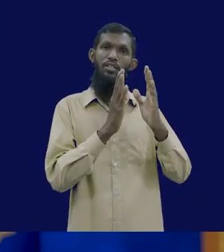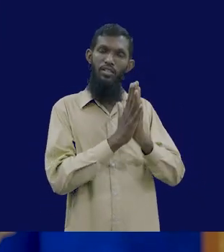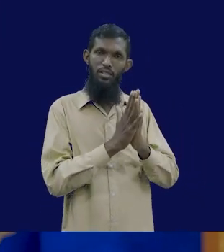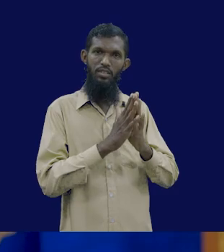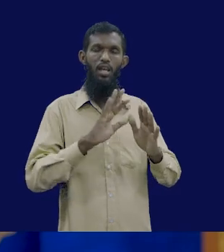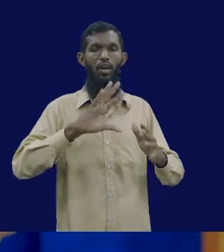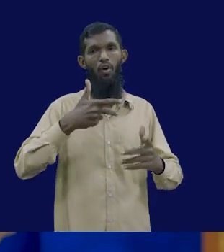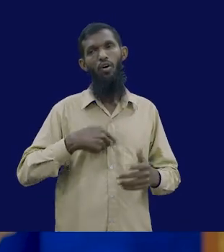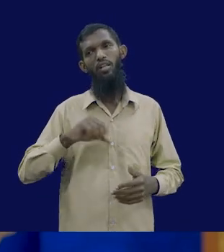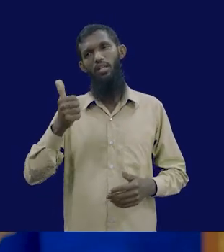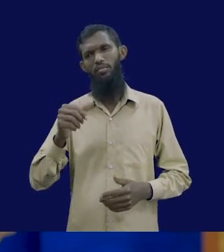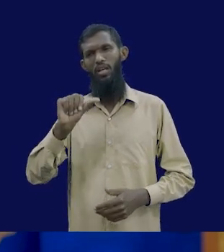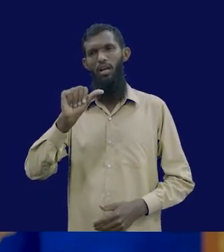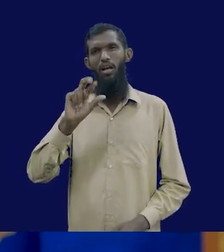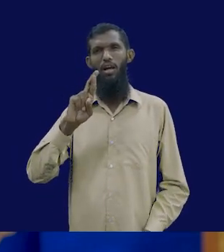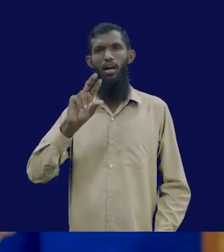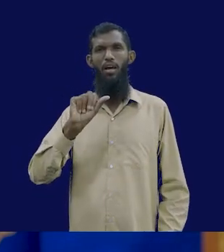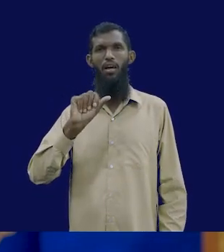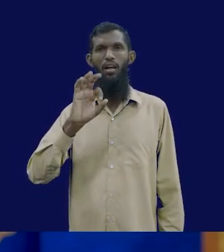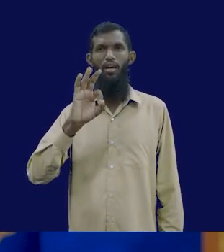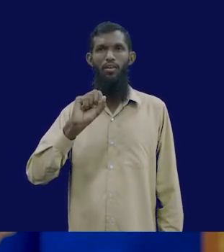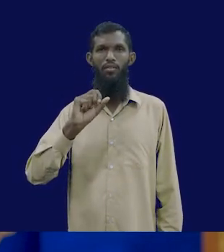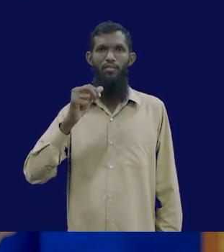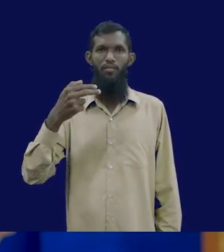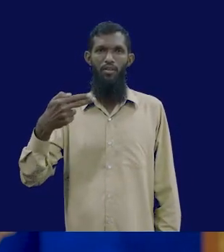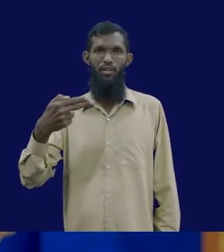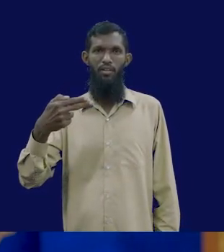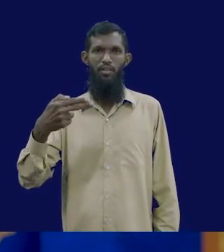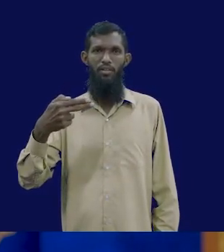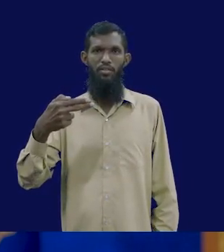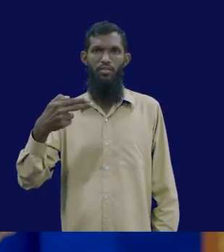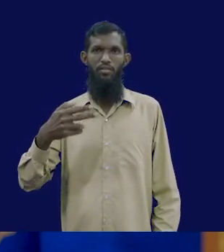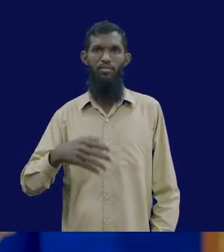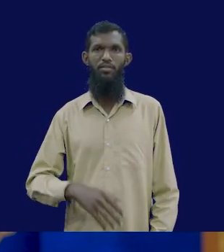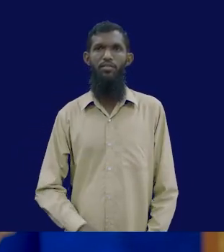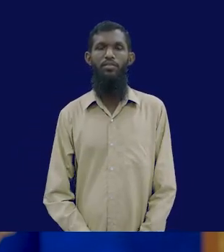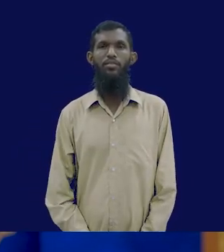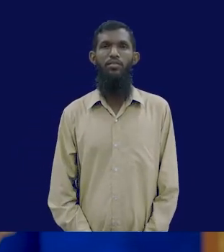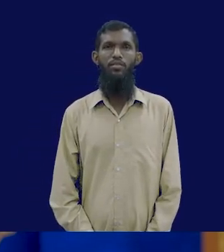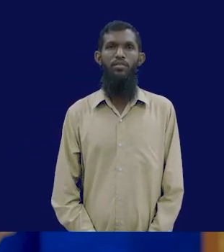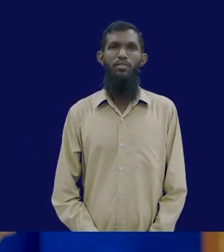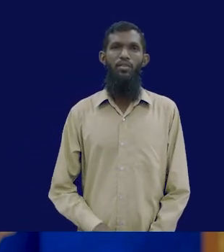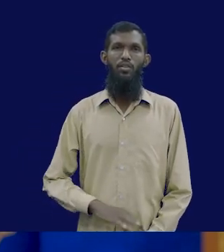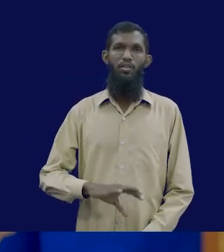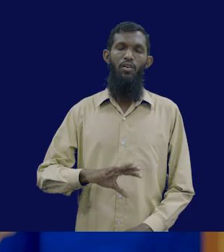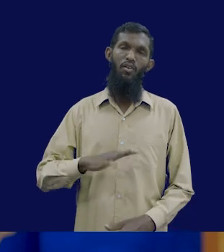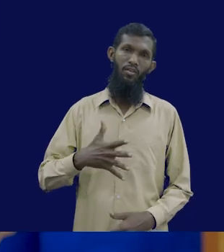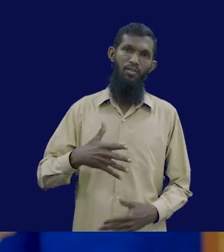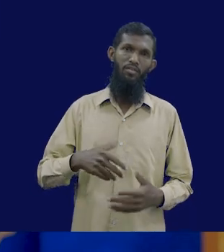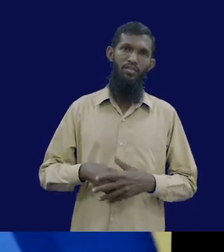of Arafah, and also the 9th and 10th of Muharram.